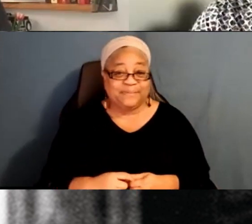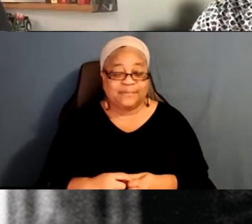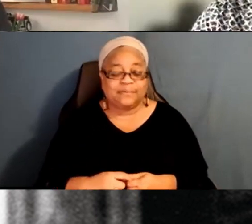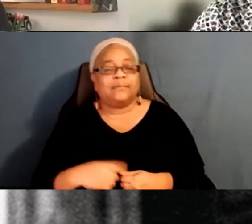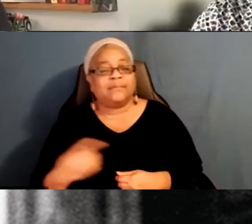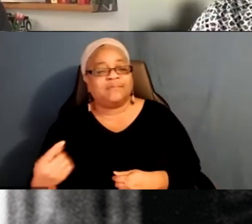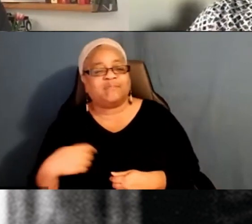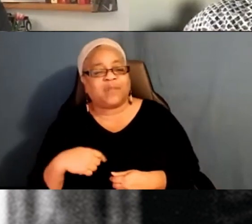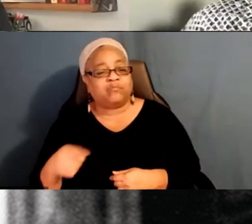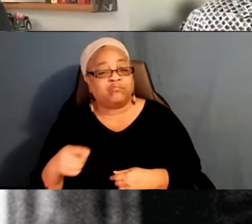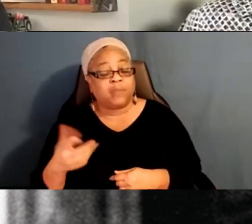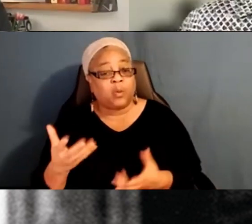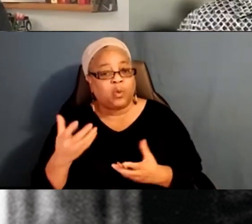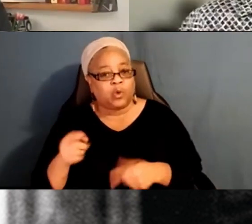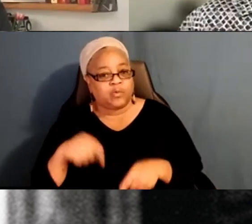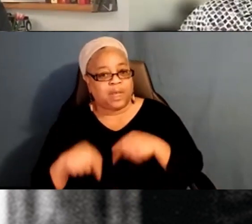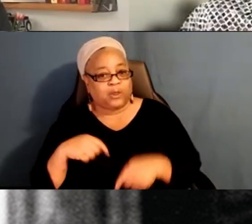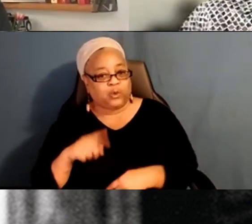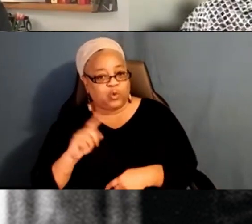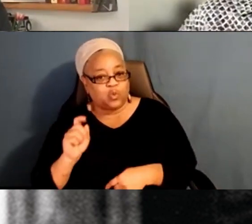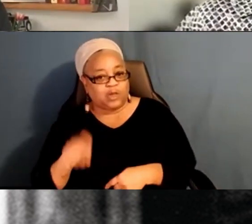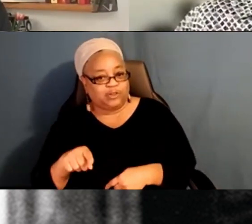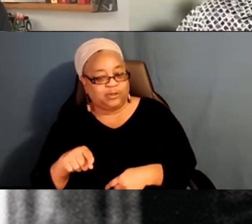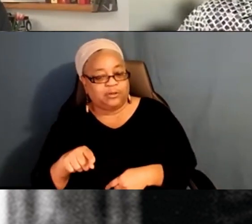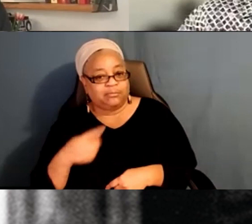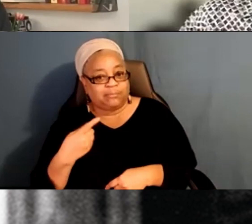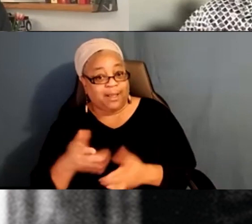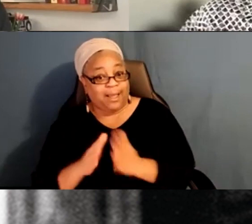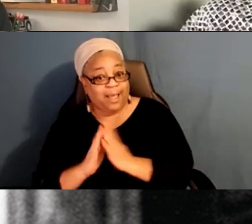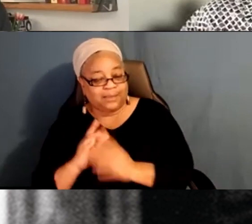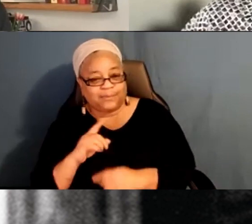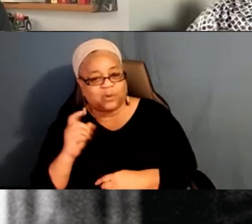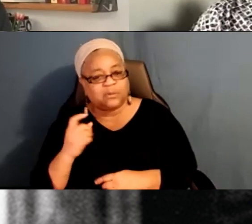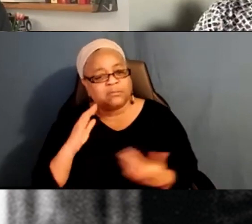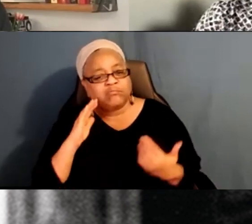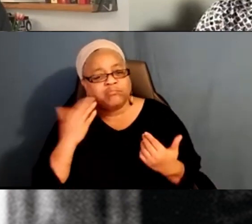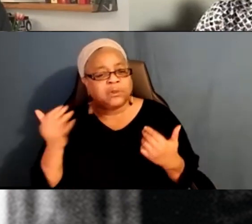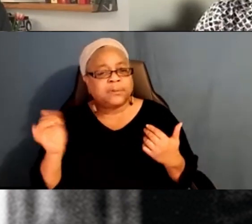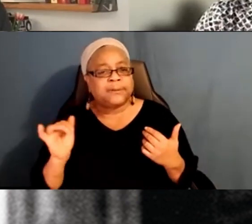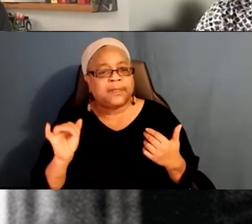I was going to go back to the question that I asked because it seemed like it